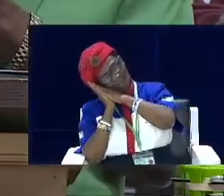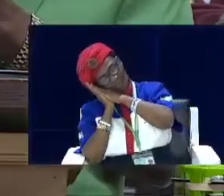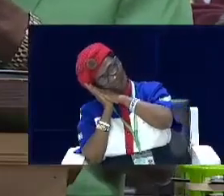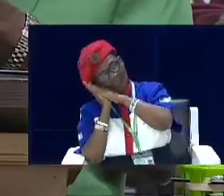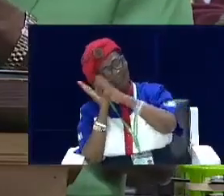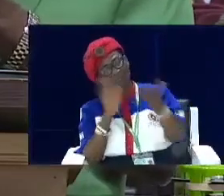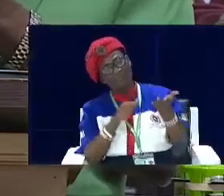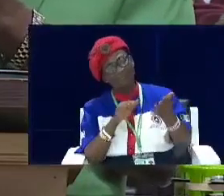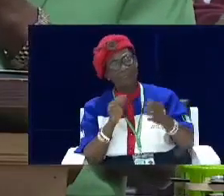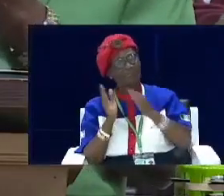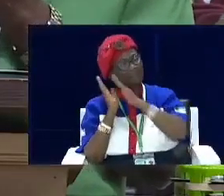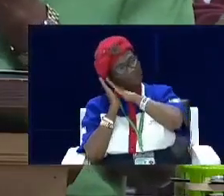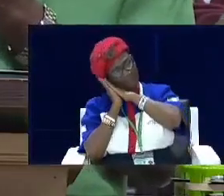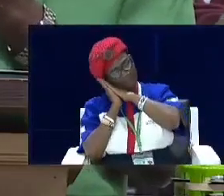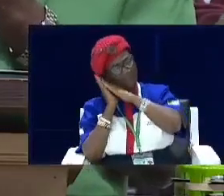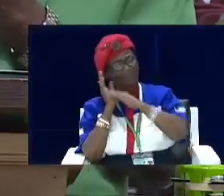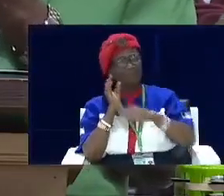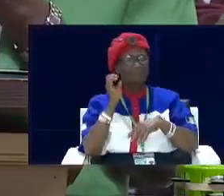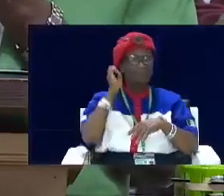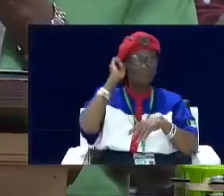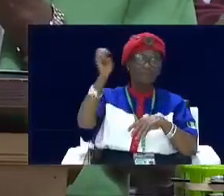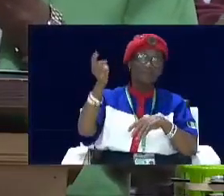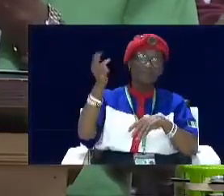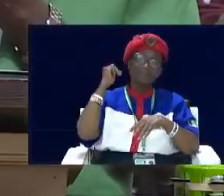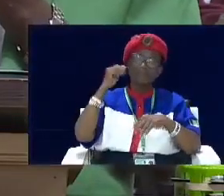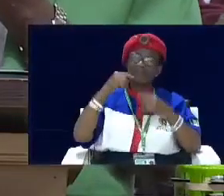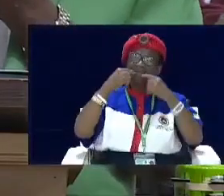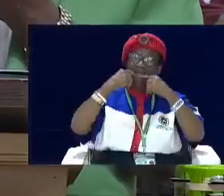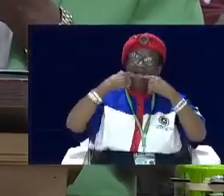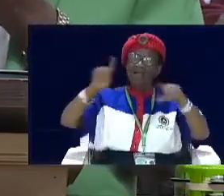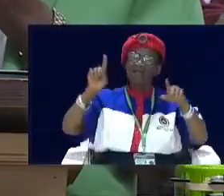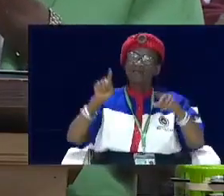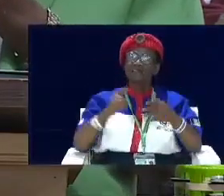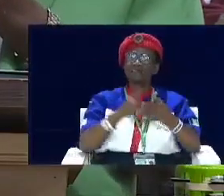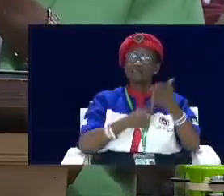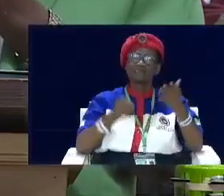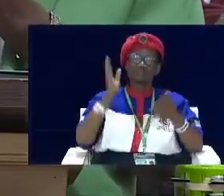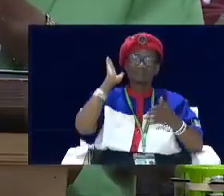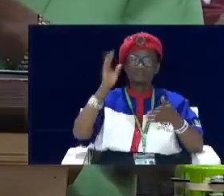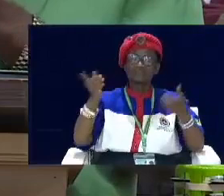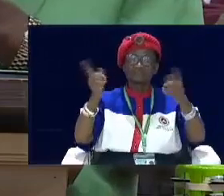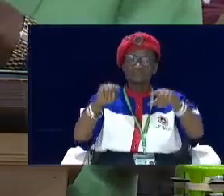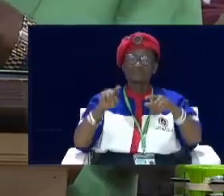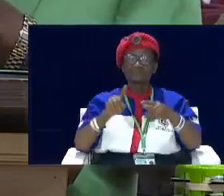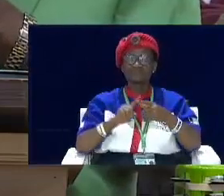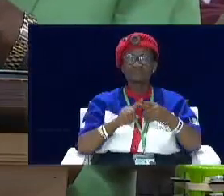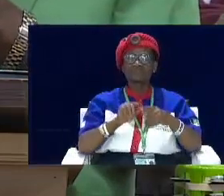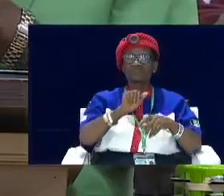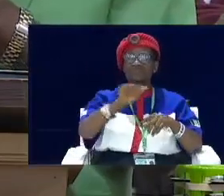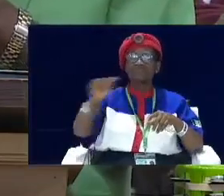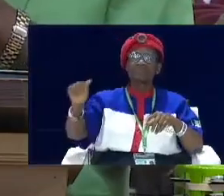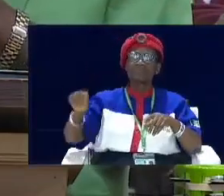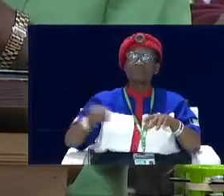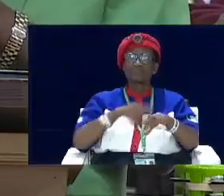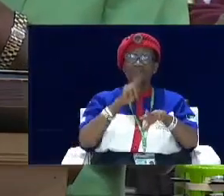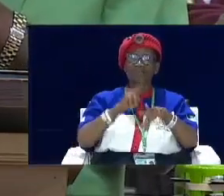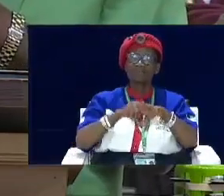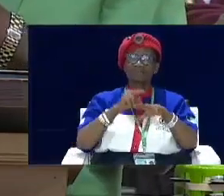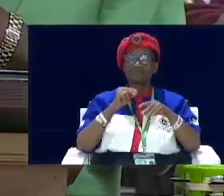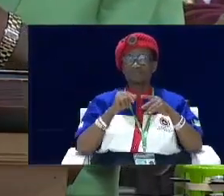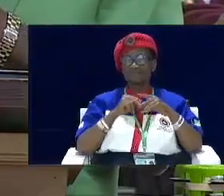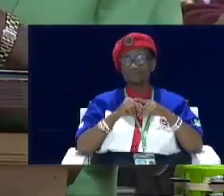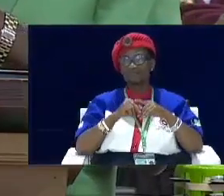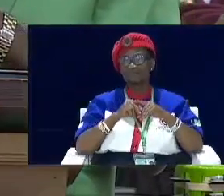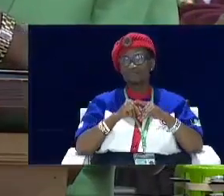akete aisan yen. He was decreeing what will happen to a nation. O si npa ase ohun to ma sele